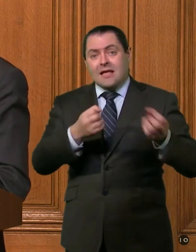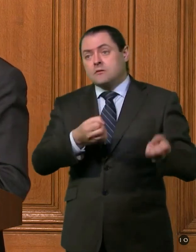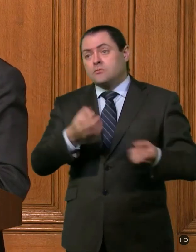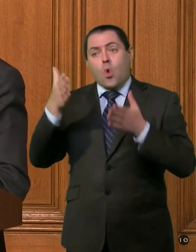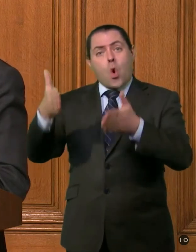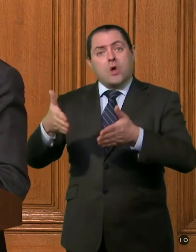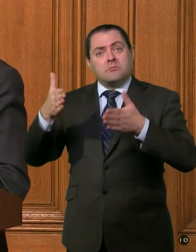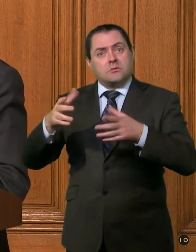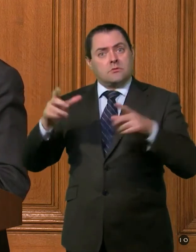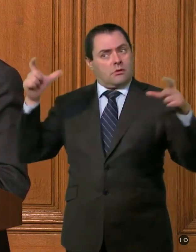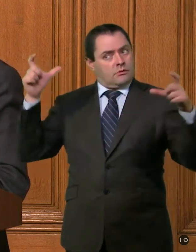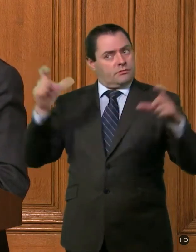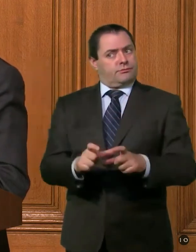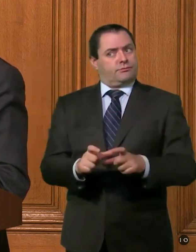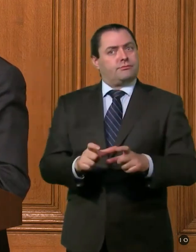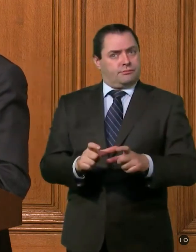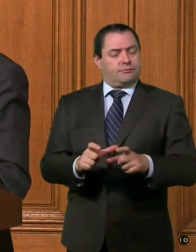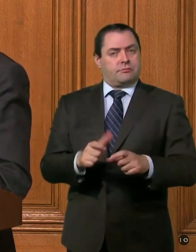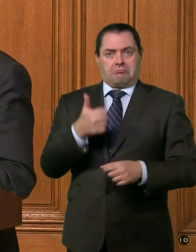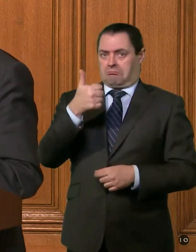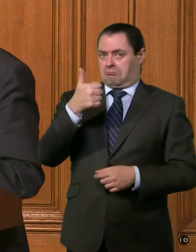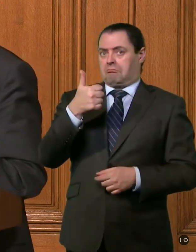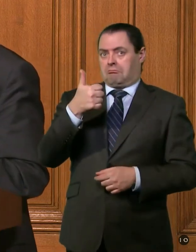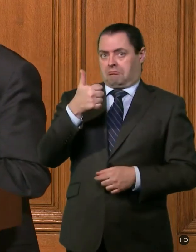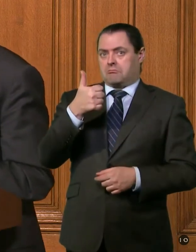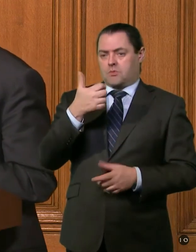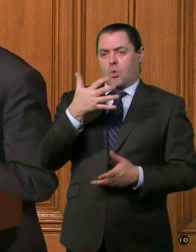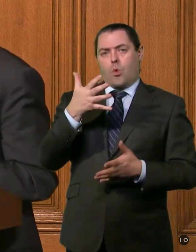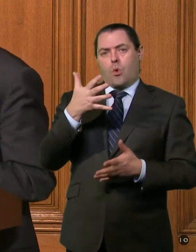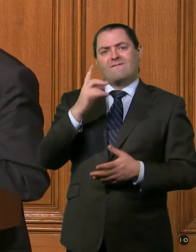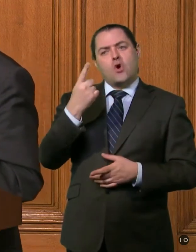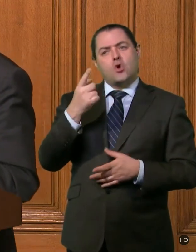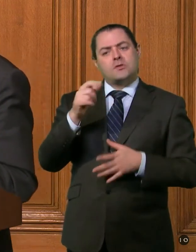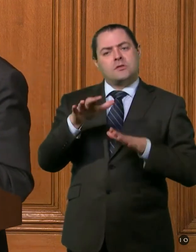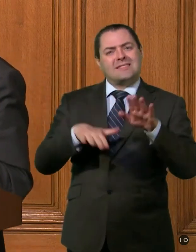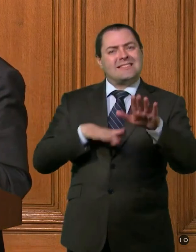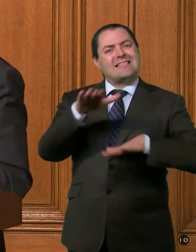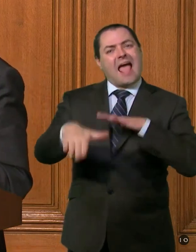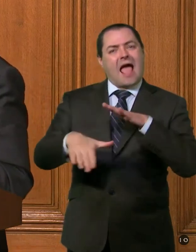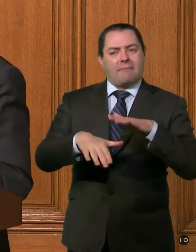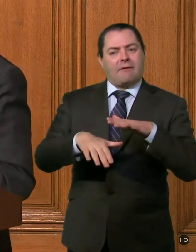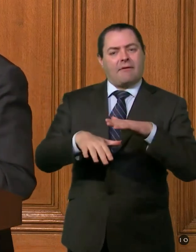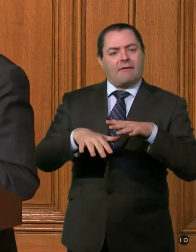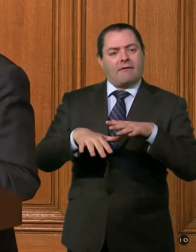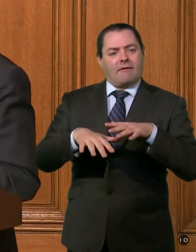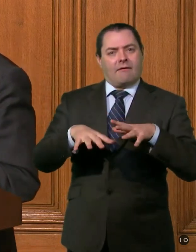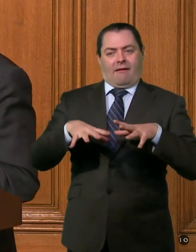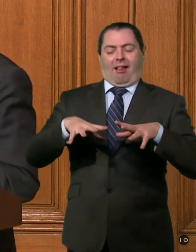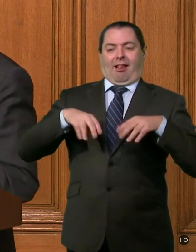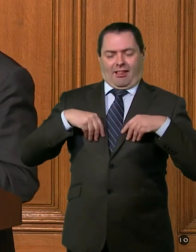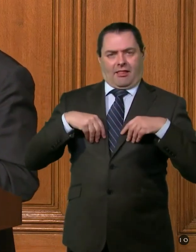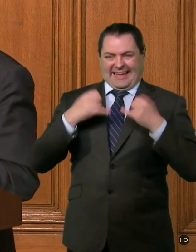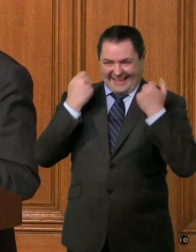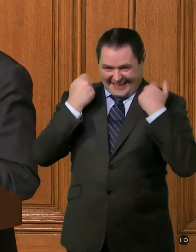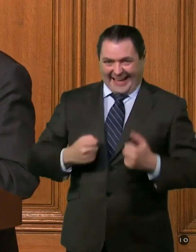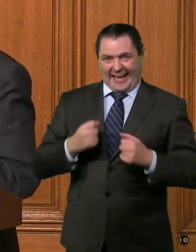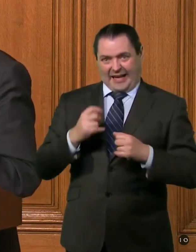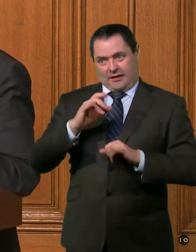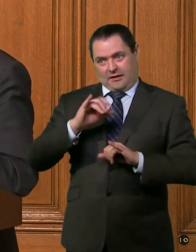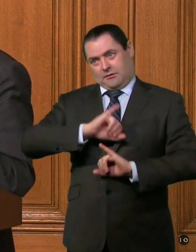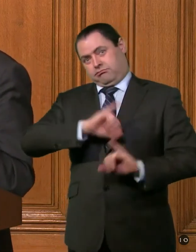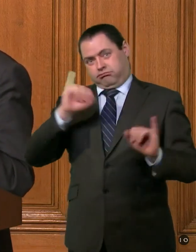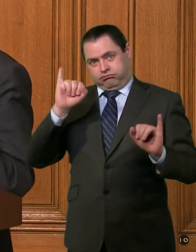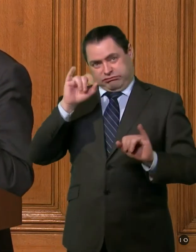high level protection. In terms of transmission, it's much more difficult to get a handle on that at the moment. In other words, how likely is